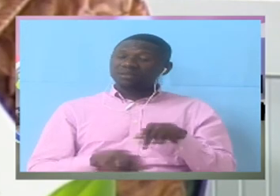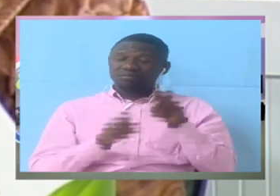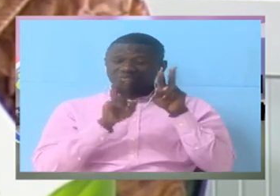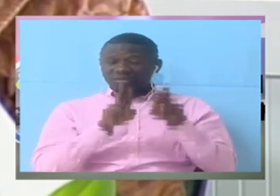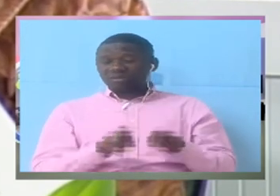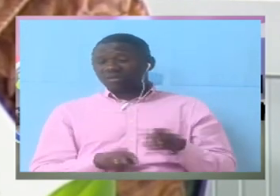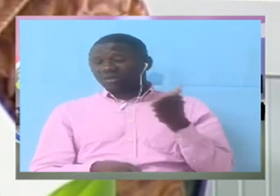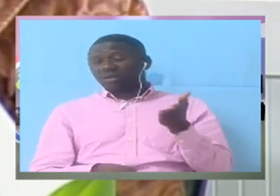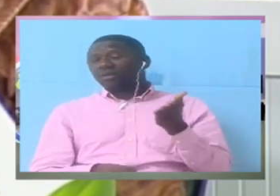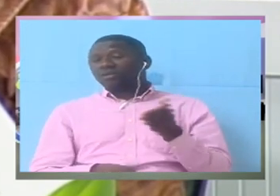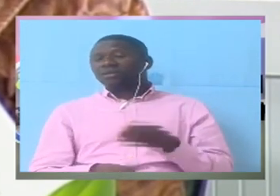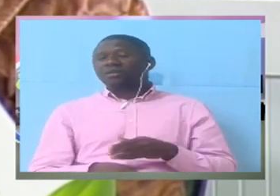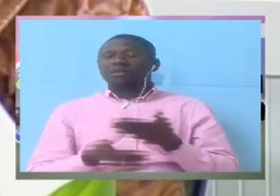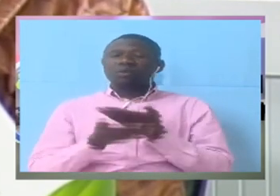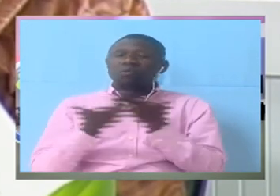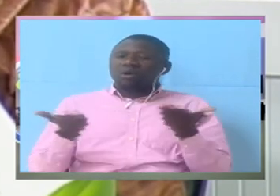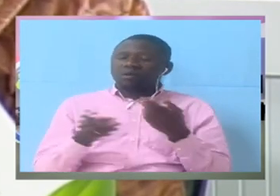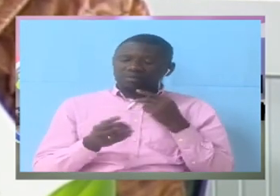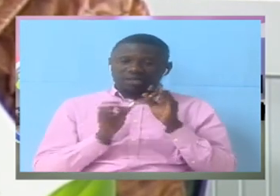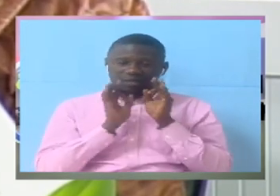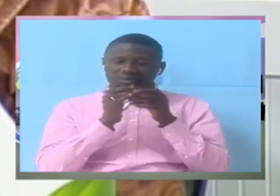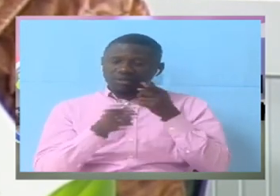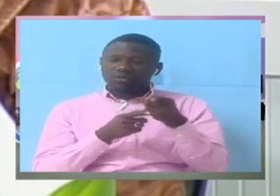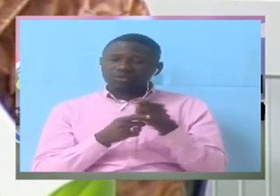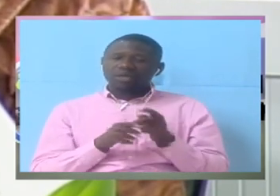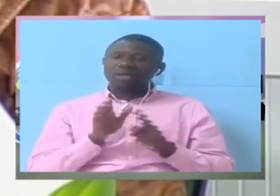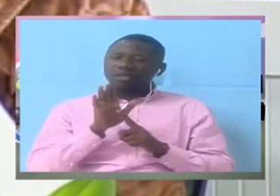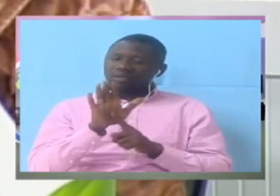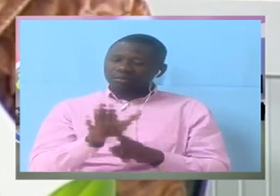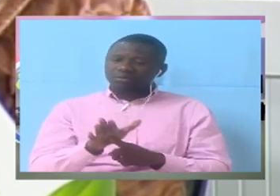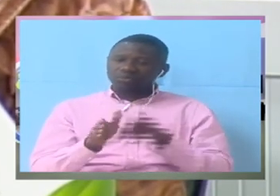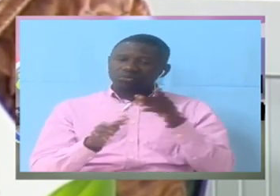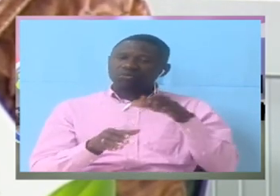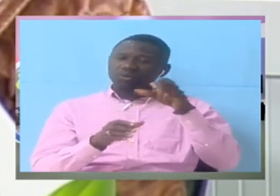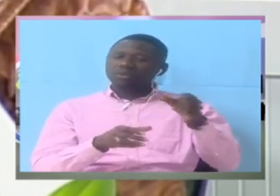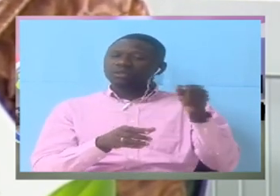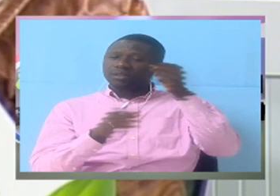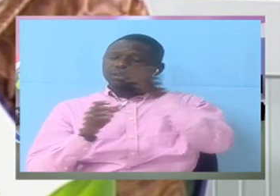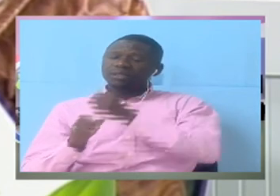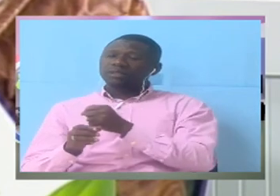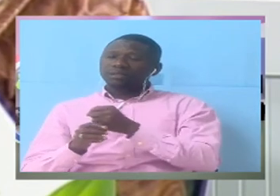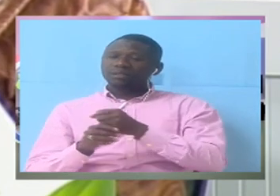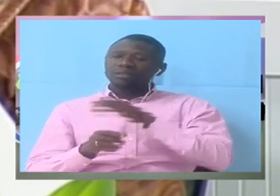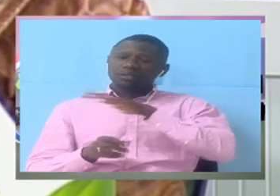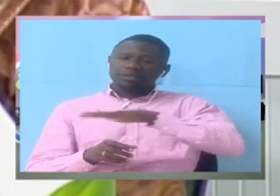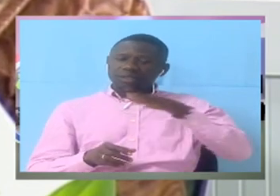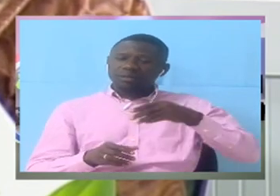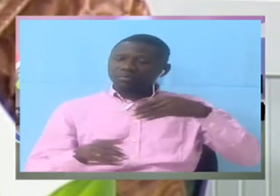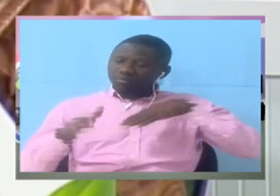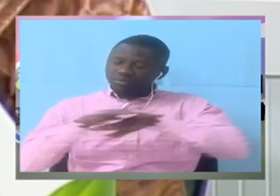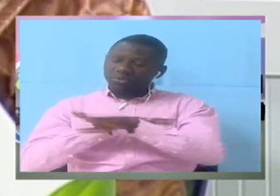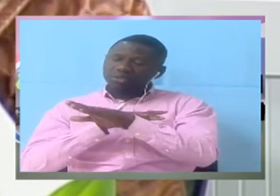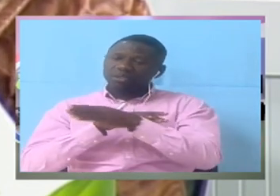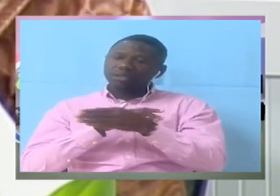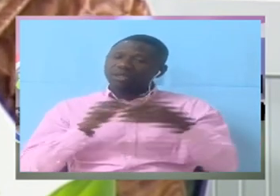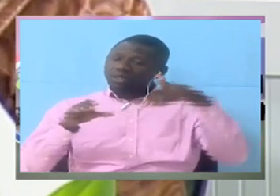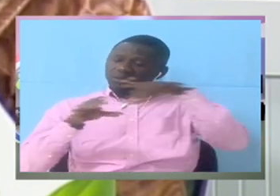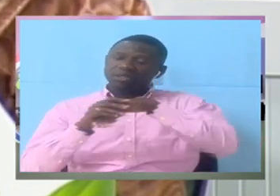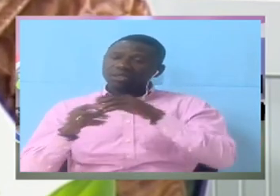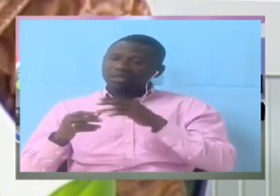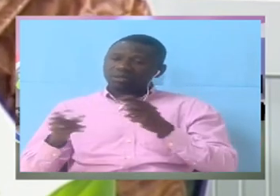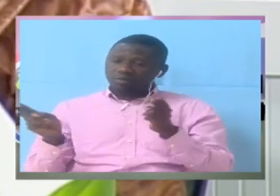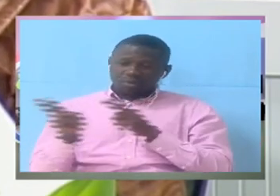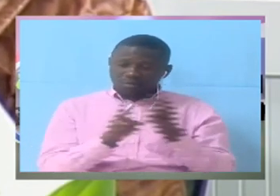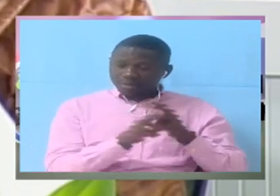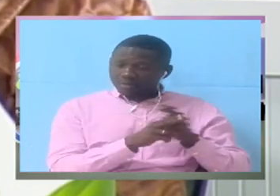this world. The reason why I'm saying this to you, you take people's children and thrust them in the